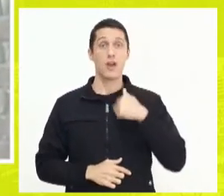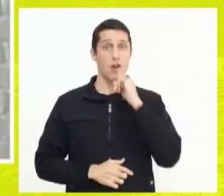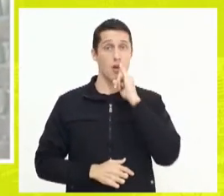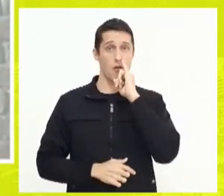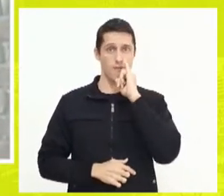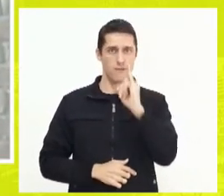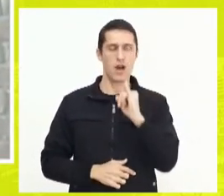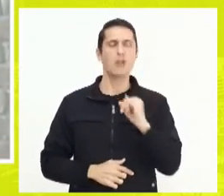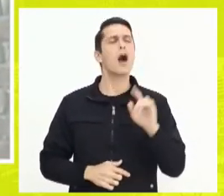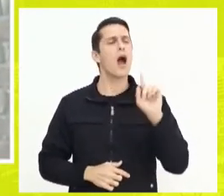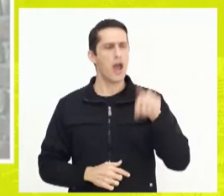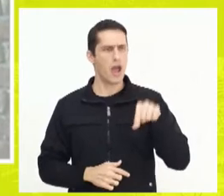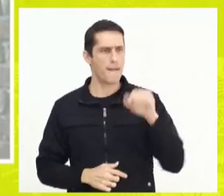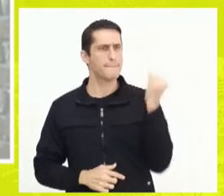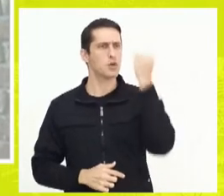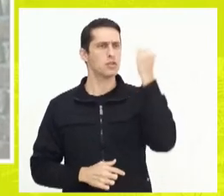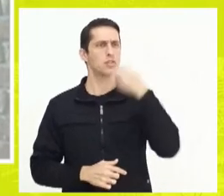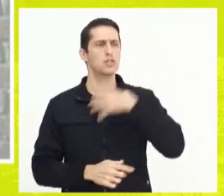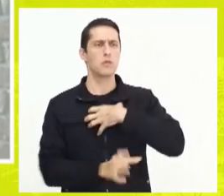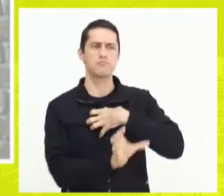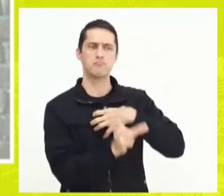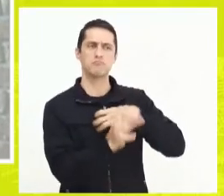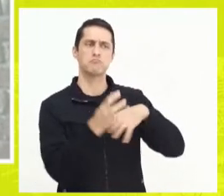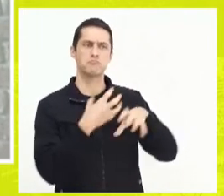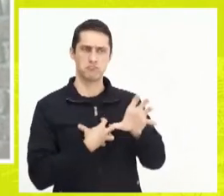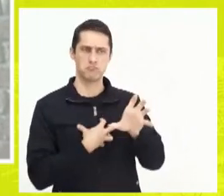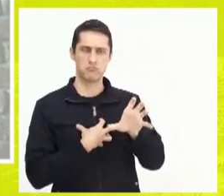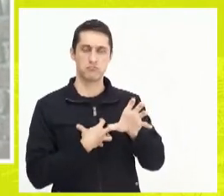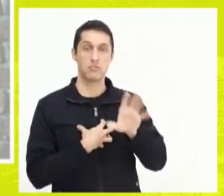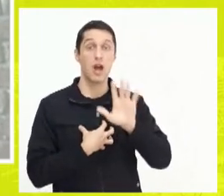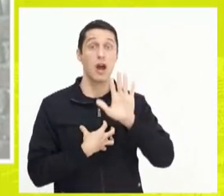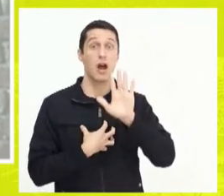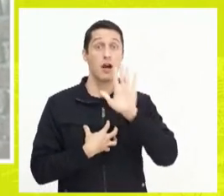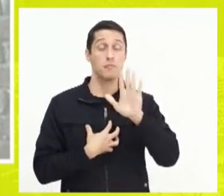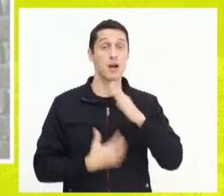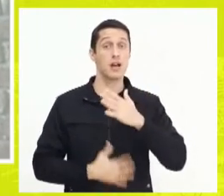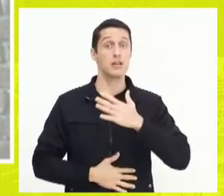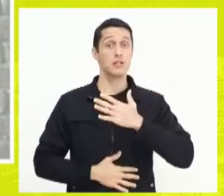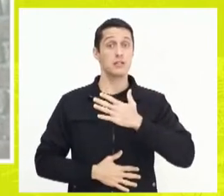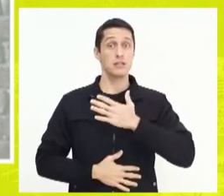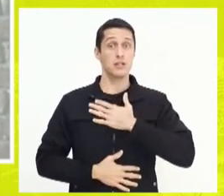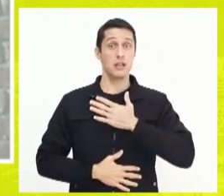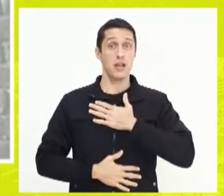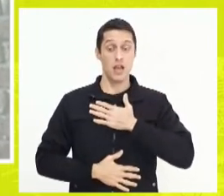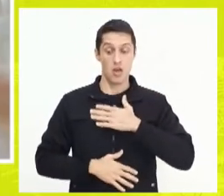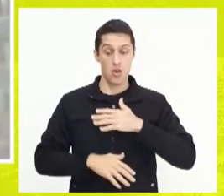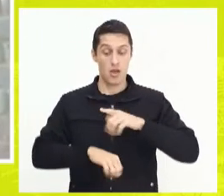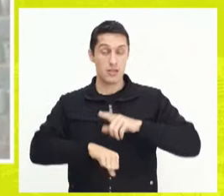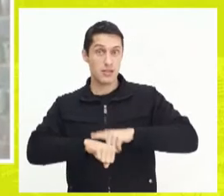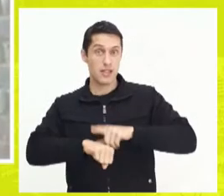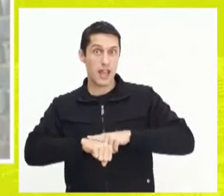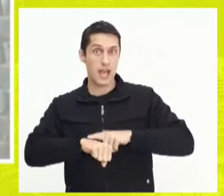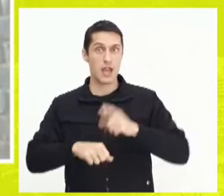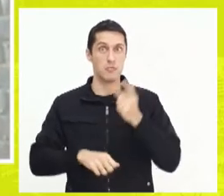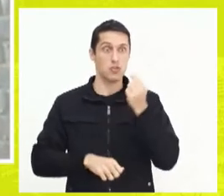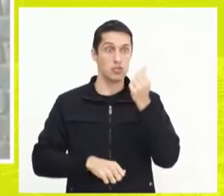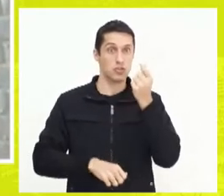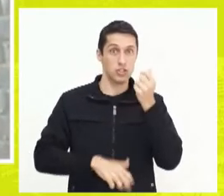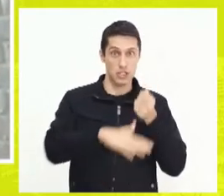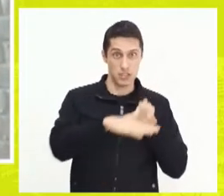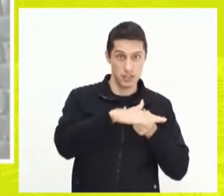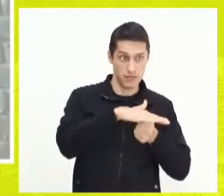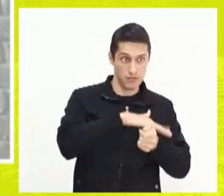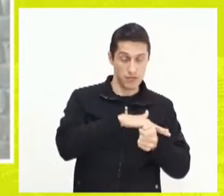leader i should manifest i should say what's important i am emphatic but i don't spend too much